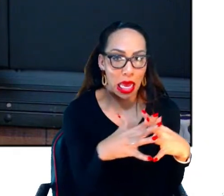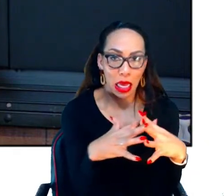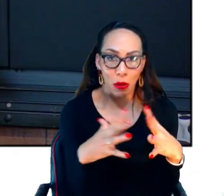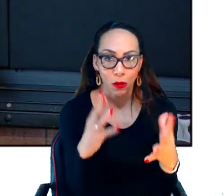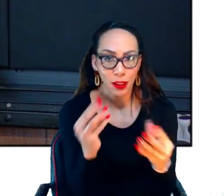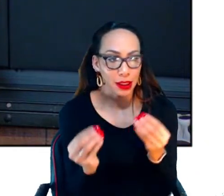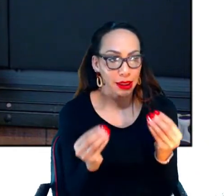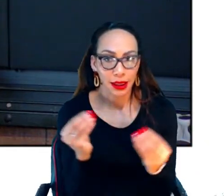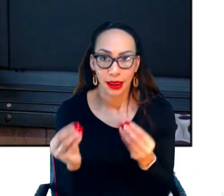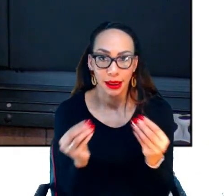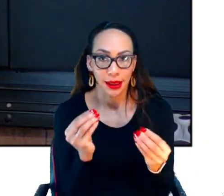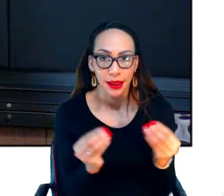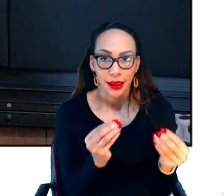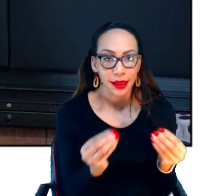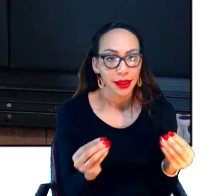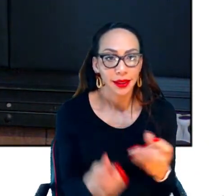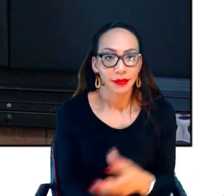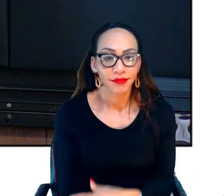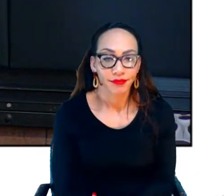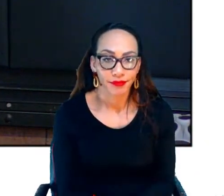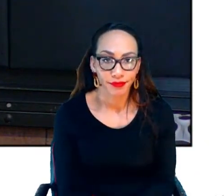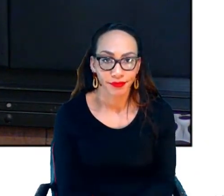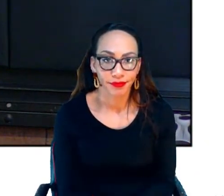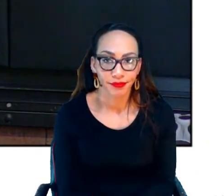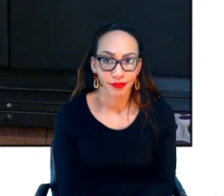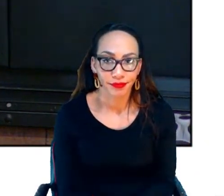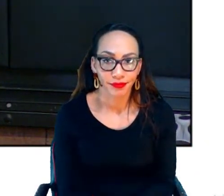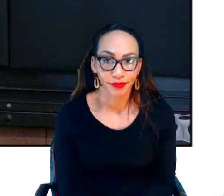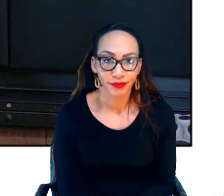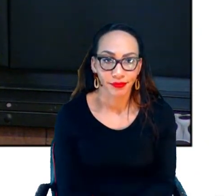Can I ask what your relationship to colour was actually?